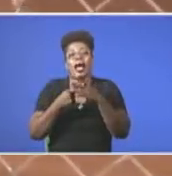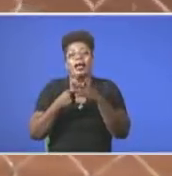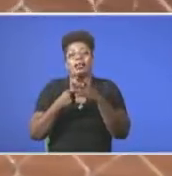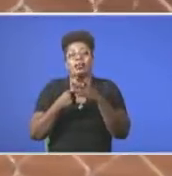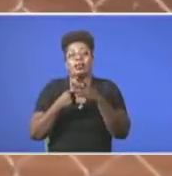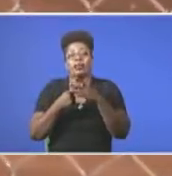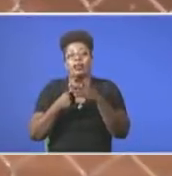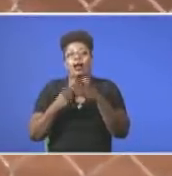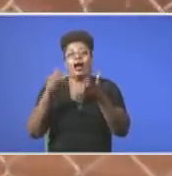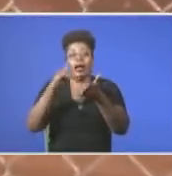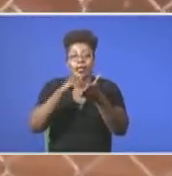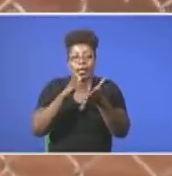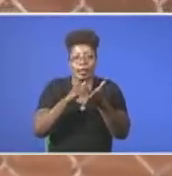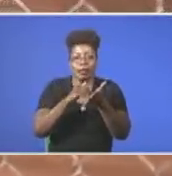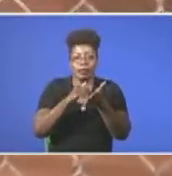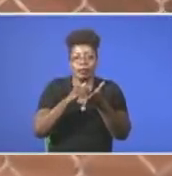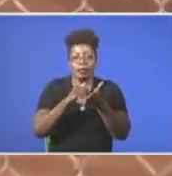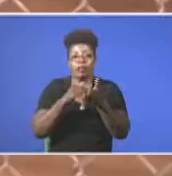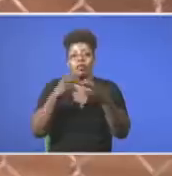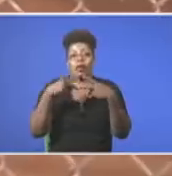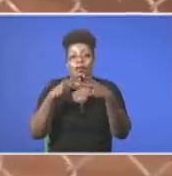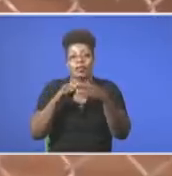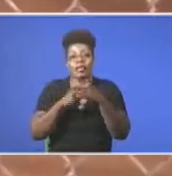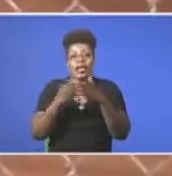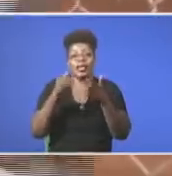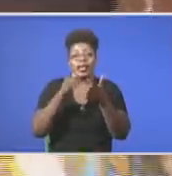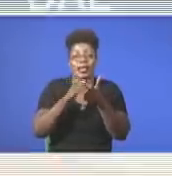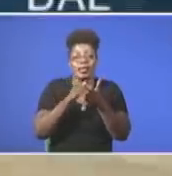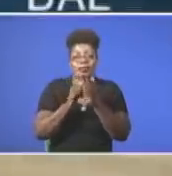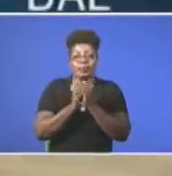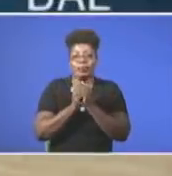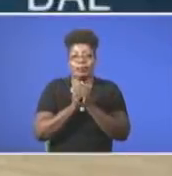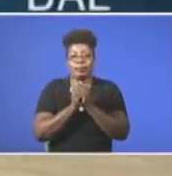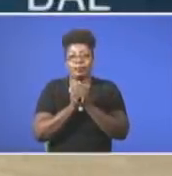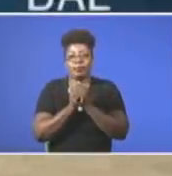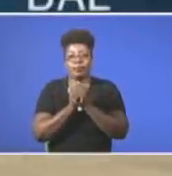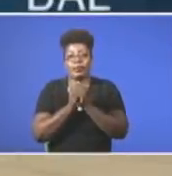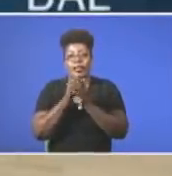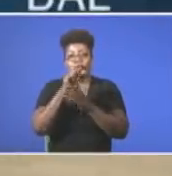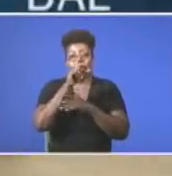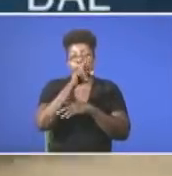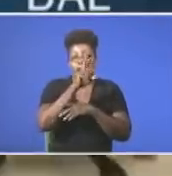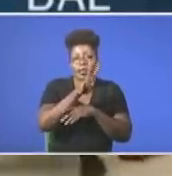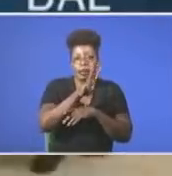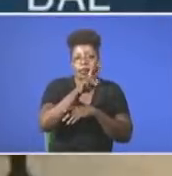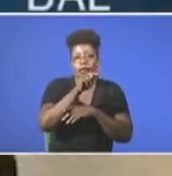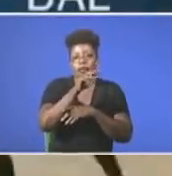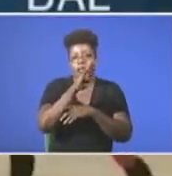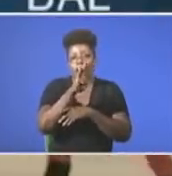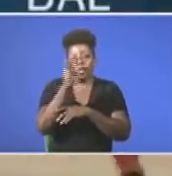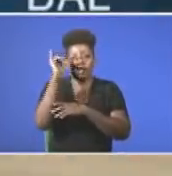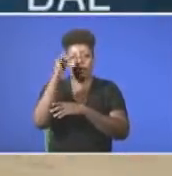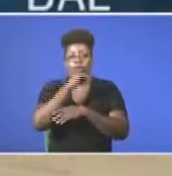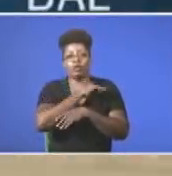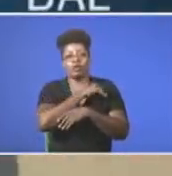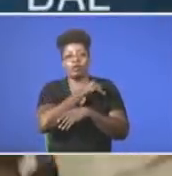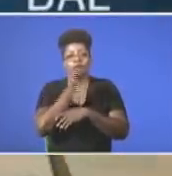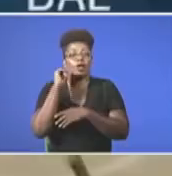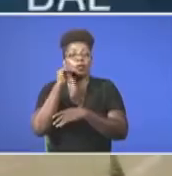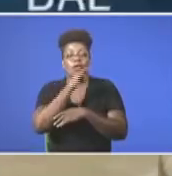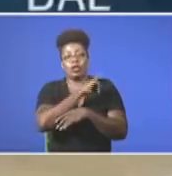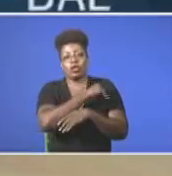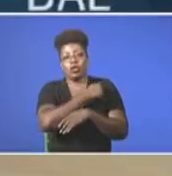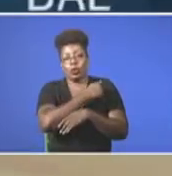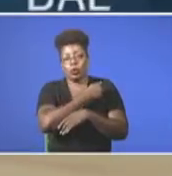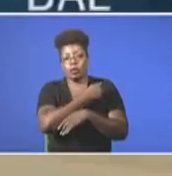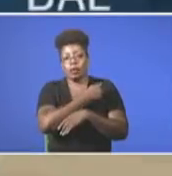official, so yes, we have to go from the beginning again. From the WNBA, Jonquel Jones and the Connecticut Sun now